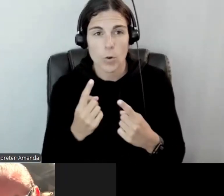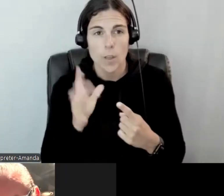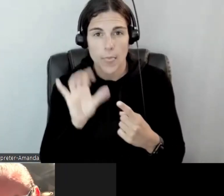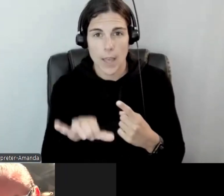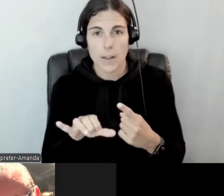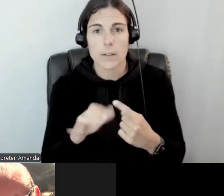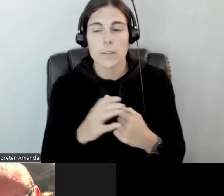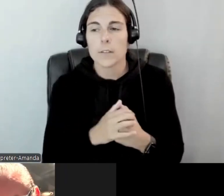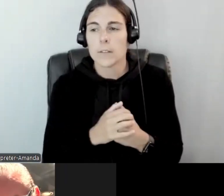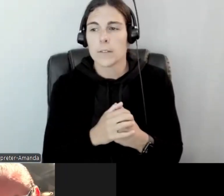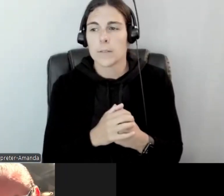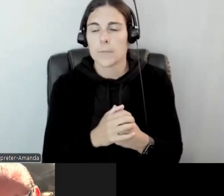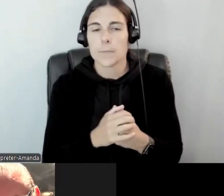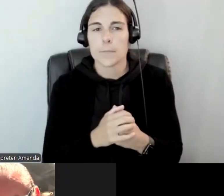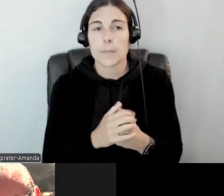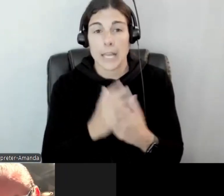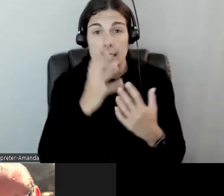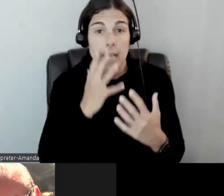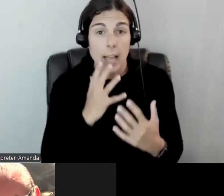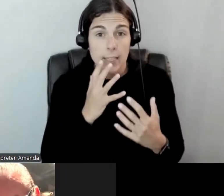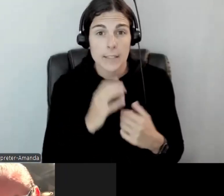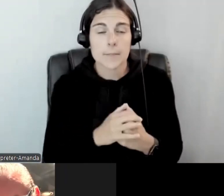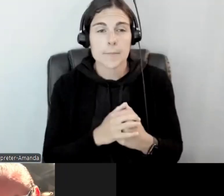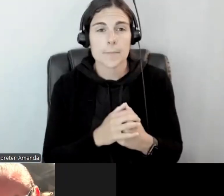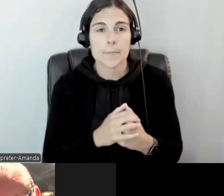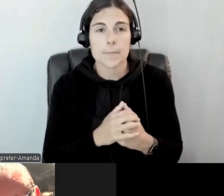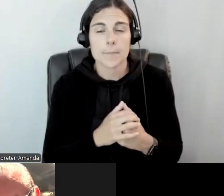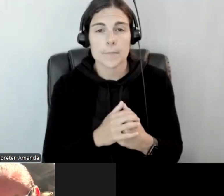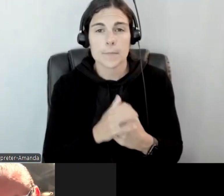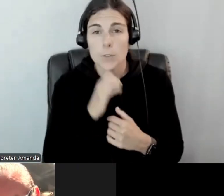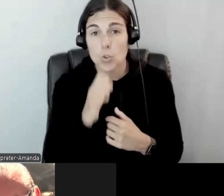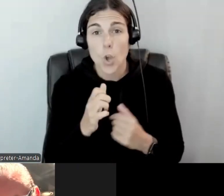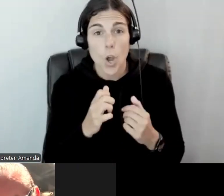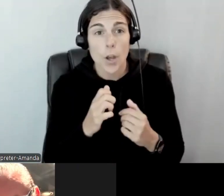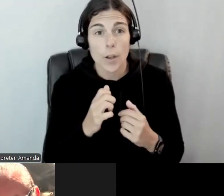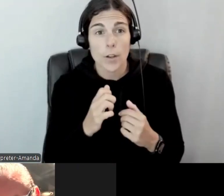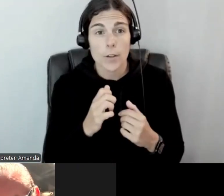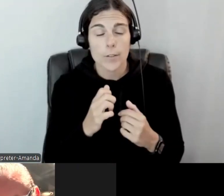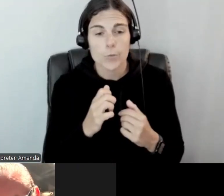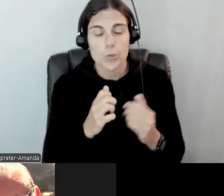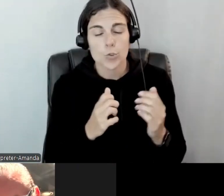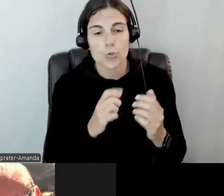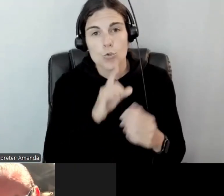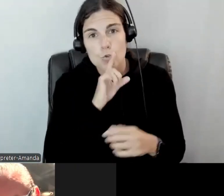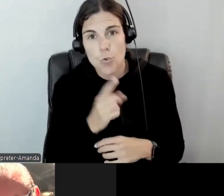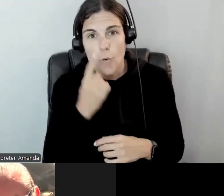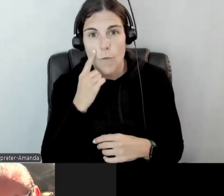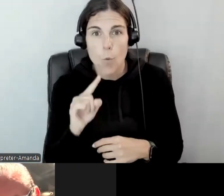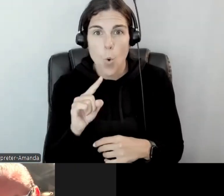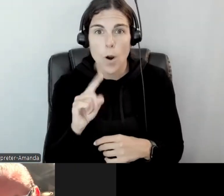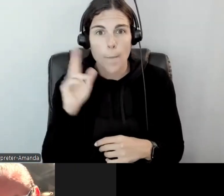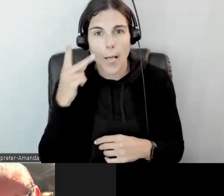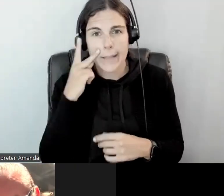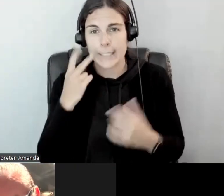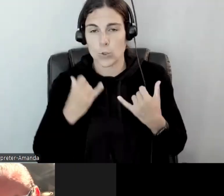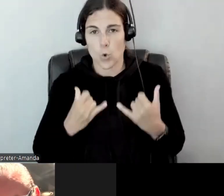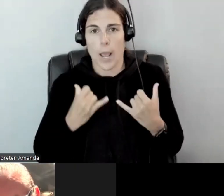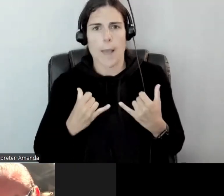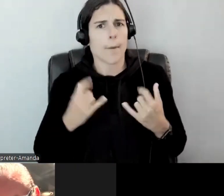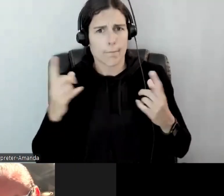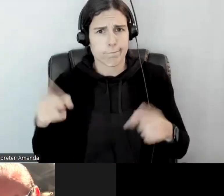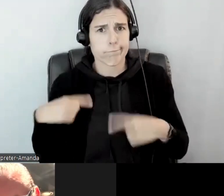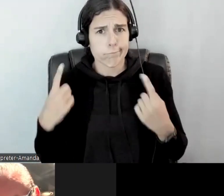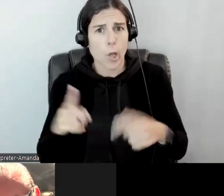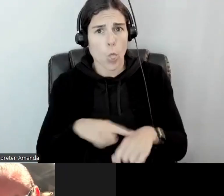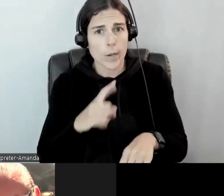Right. And sadly, and it's not just true of politics today, sadly, it's been true for a long time. Politics just